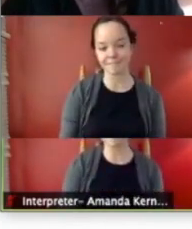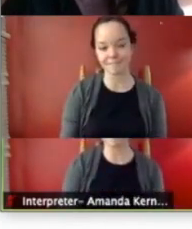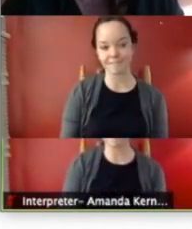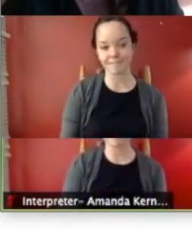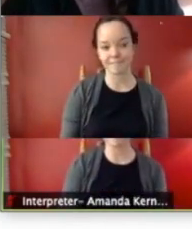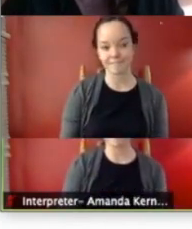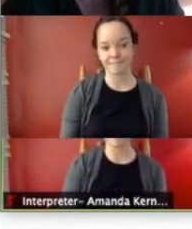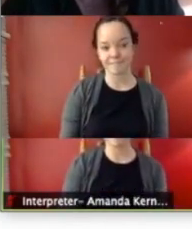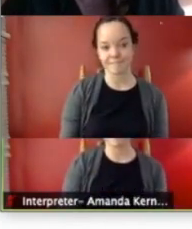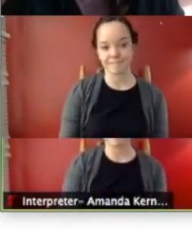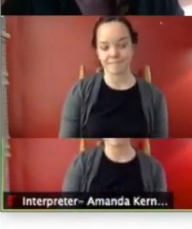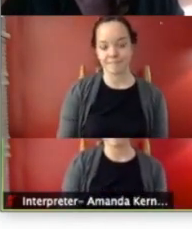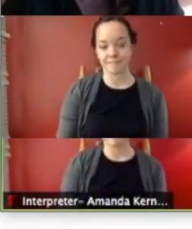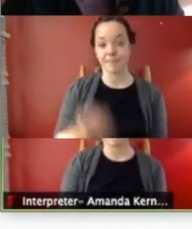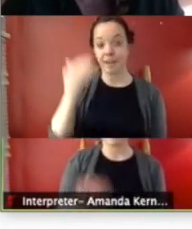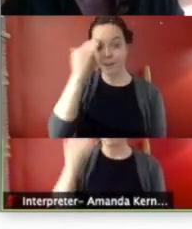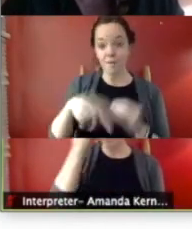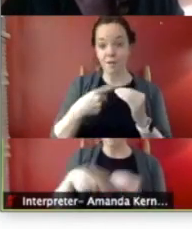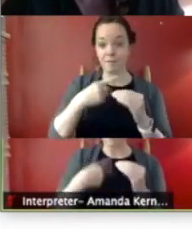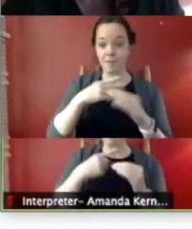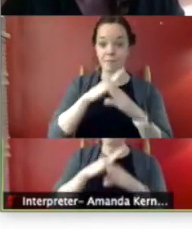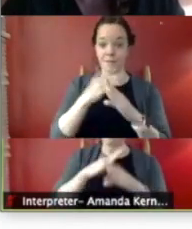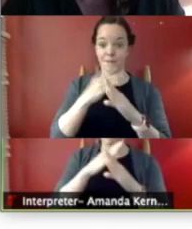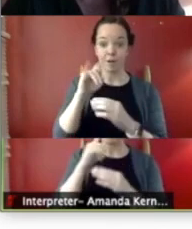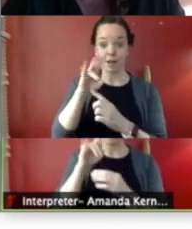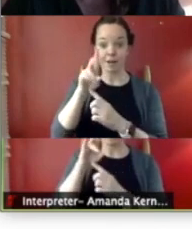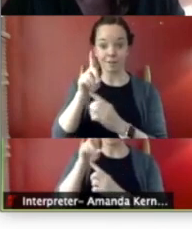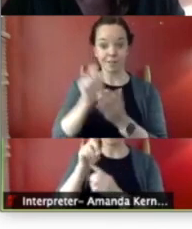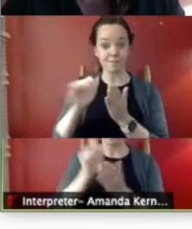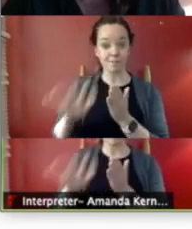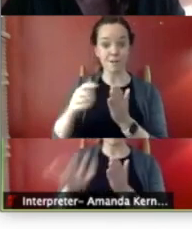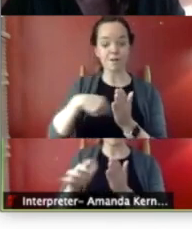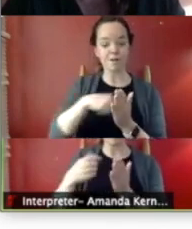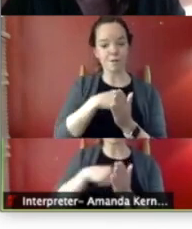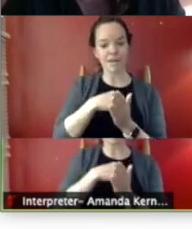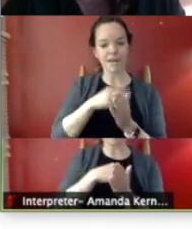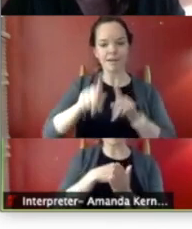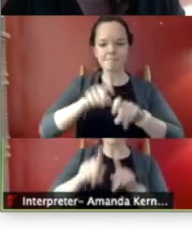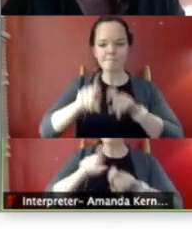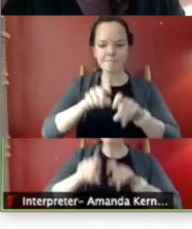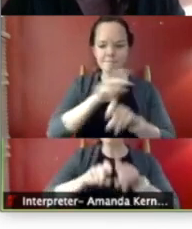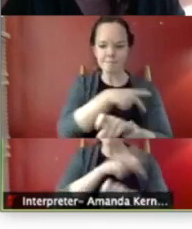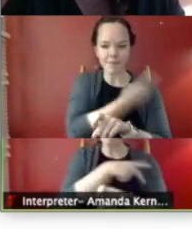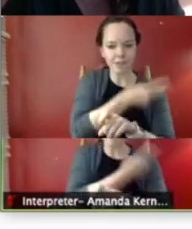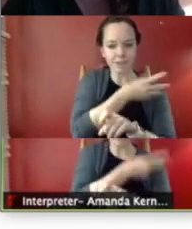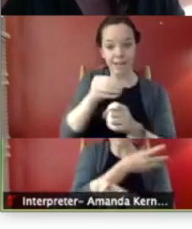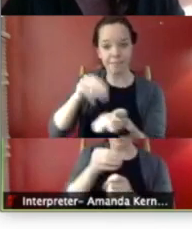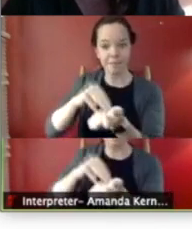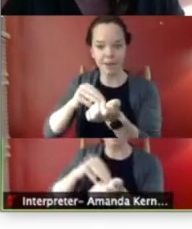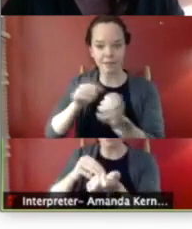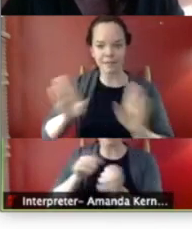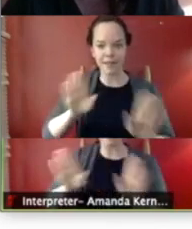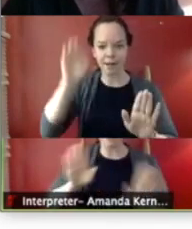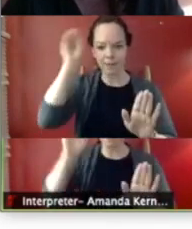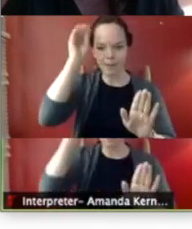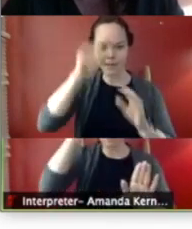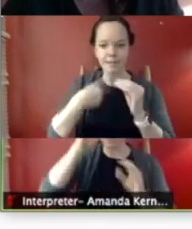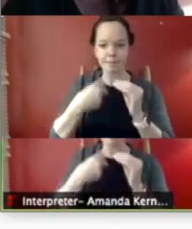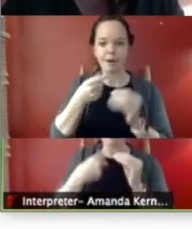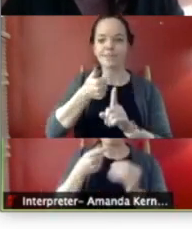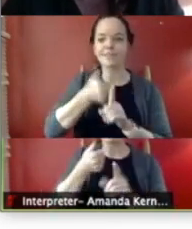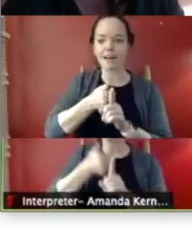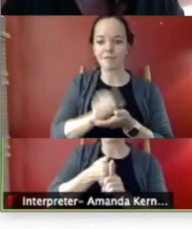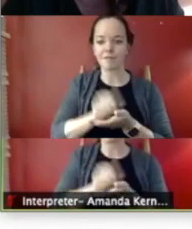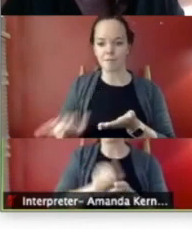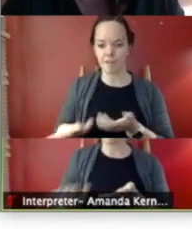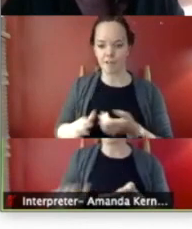Now, knowing about the barriers to IUD removal, we went on to ask patients and providers their opinions about IUD self-removal.